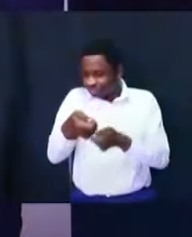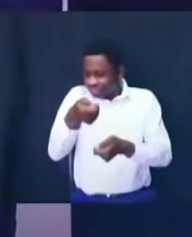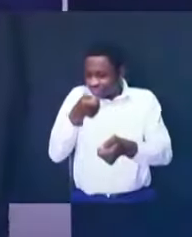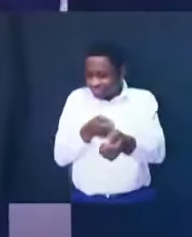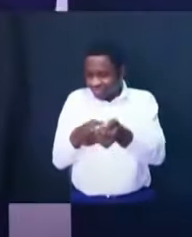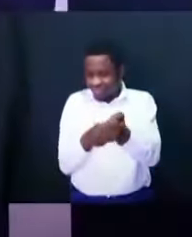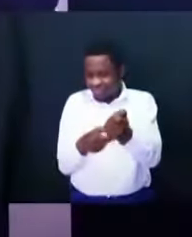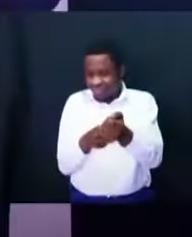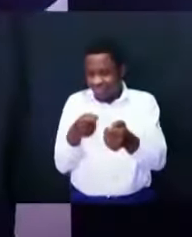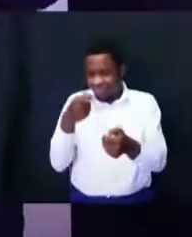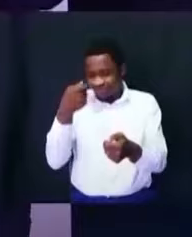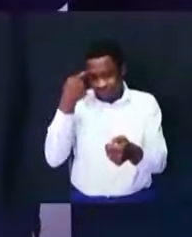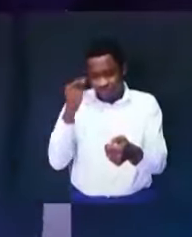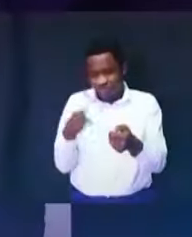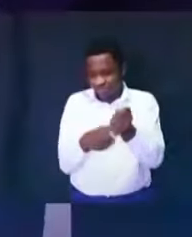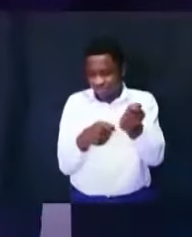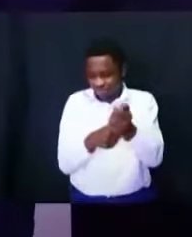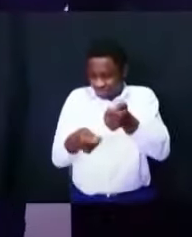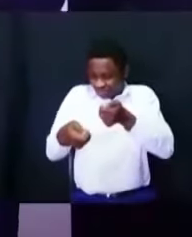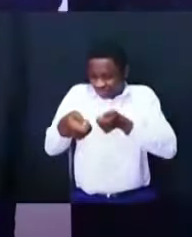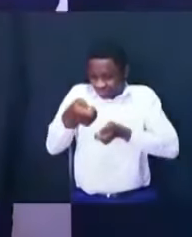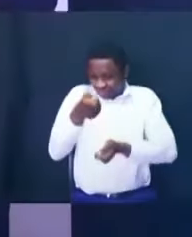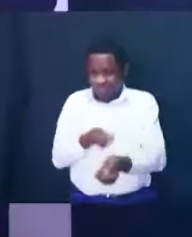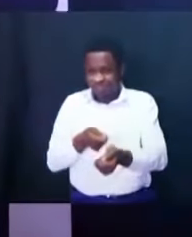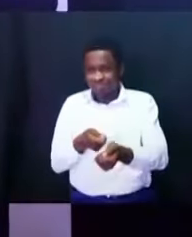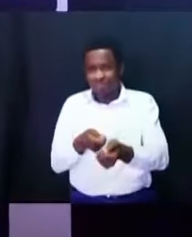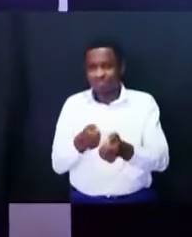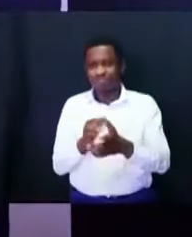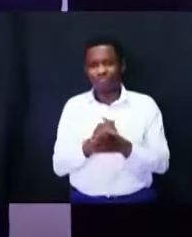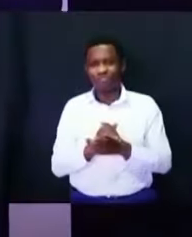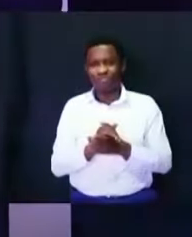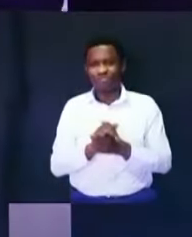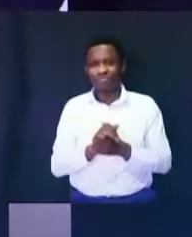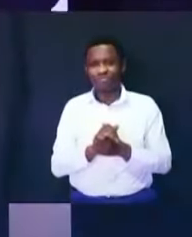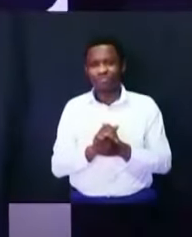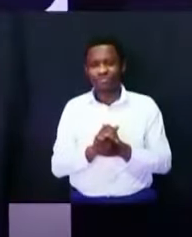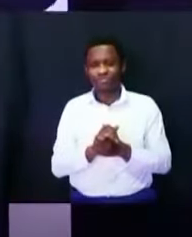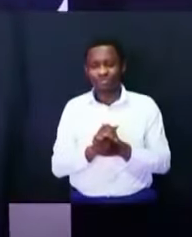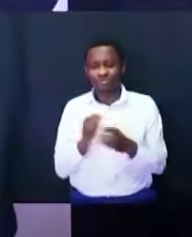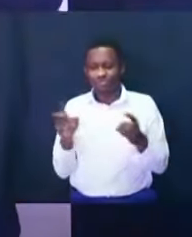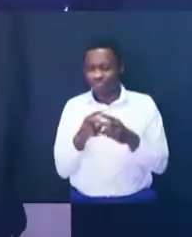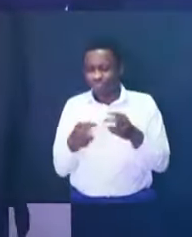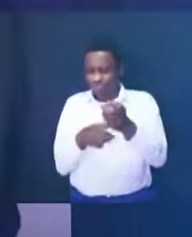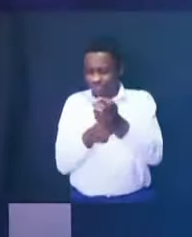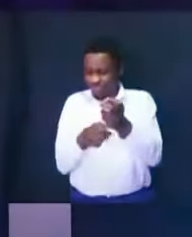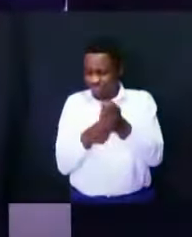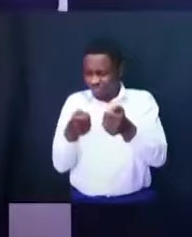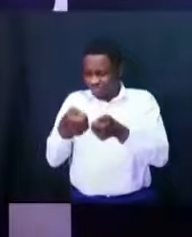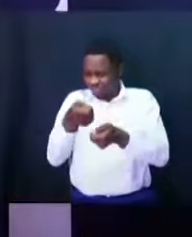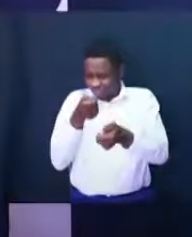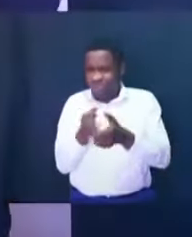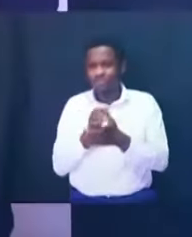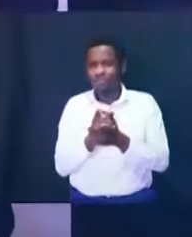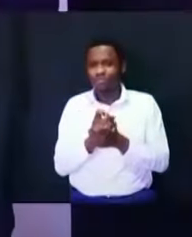skin skin for skin with what pray with so skin for skin he